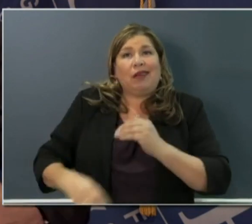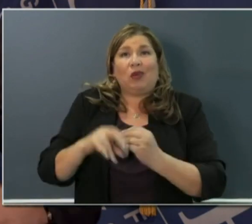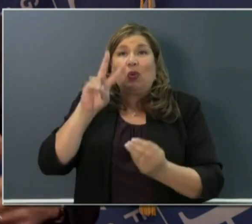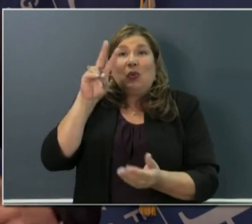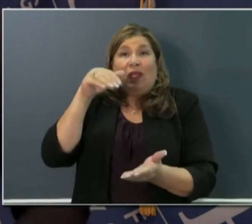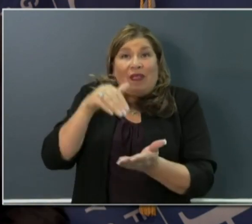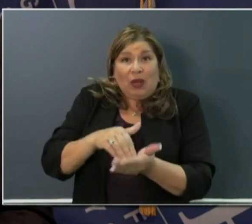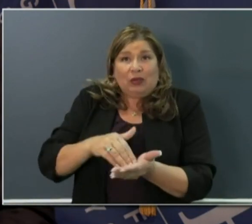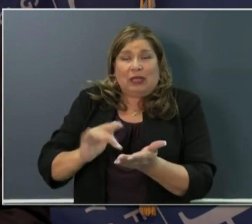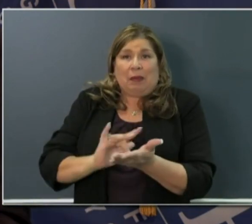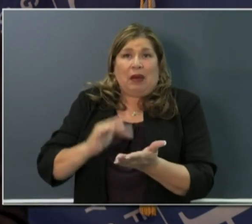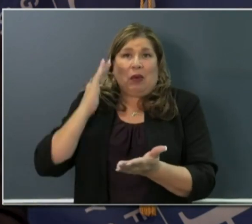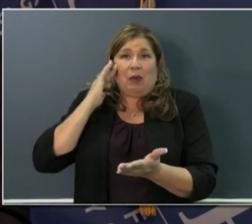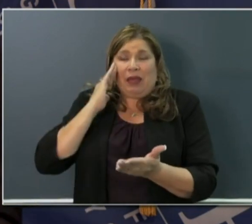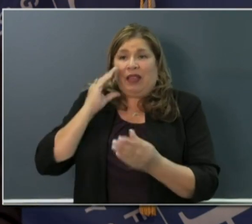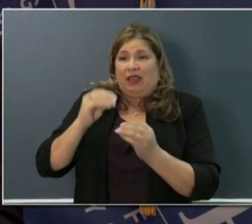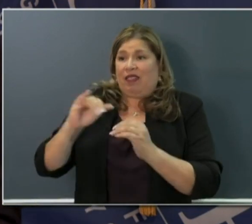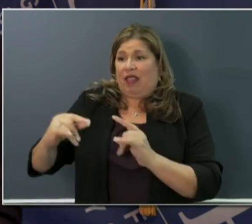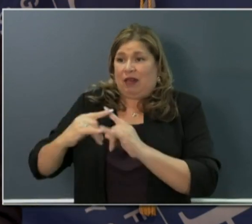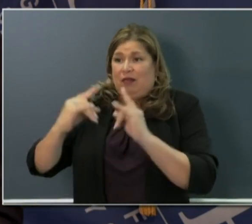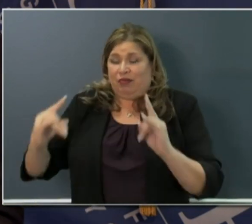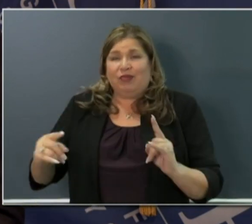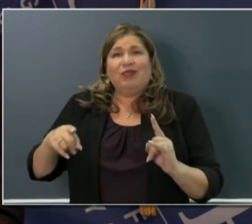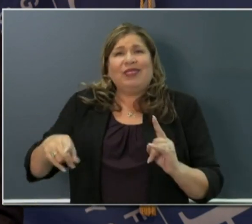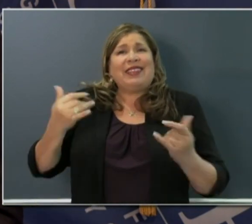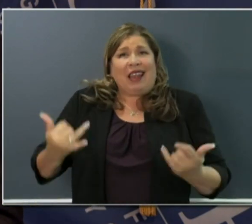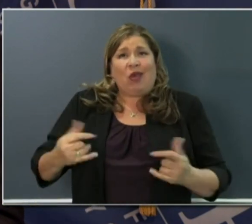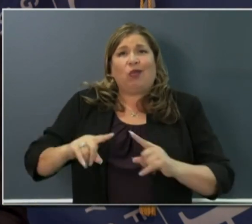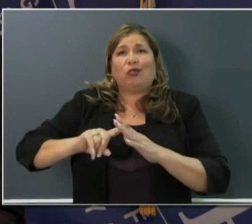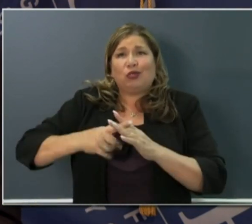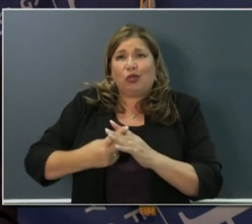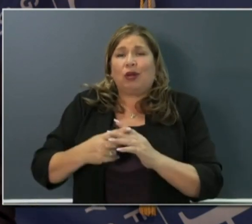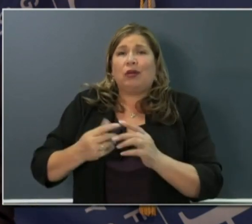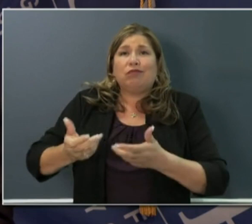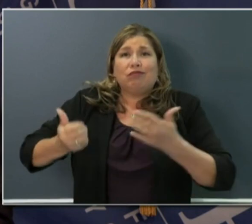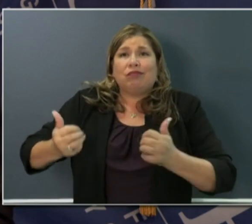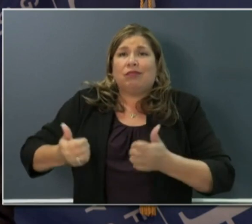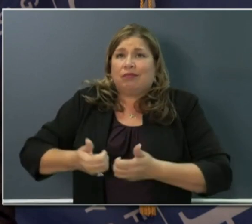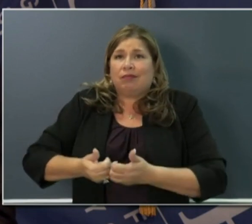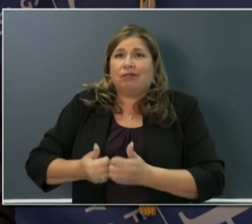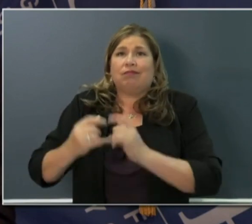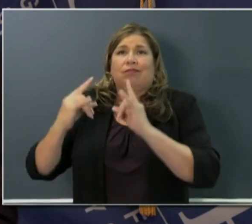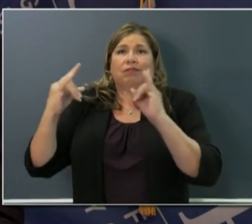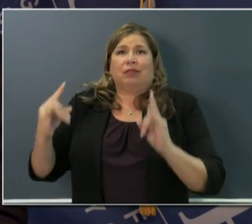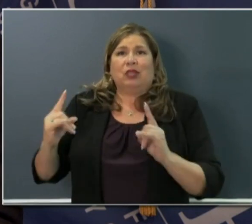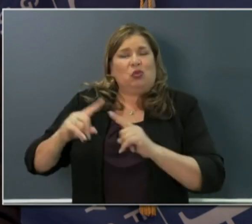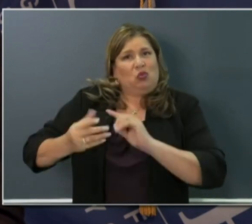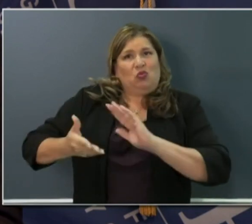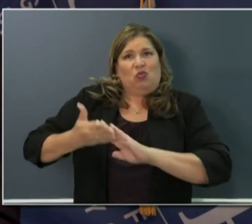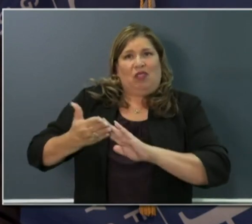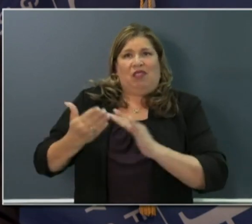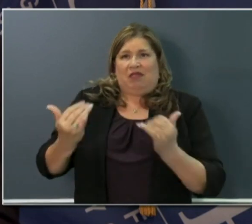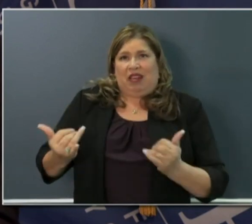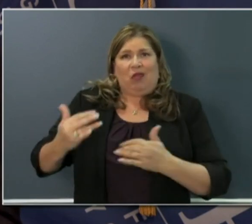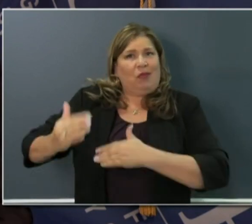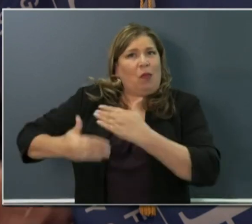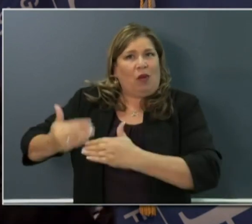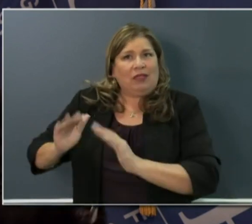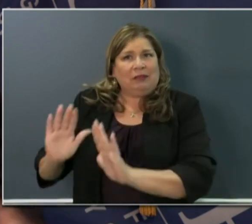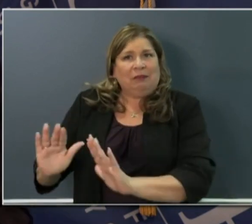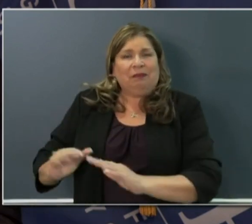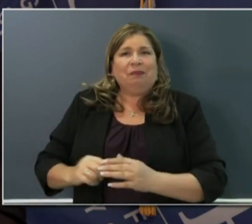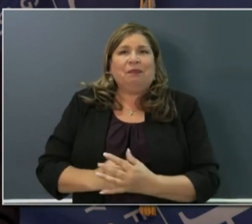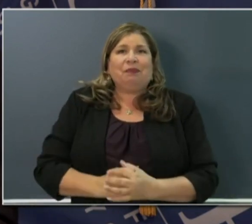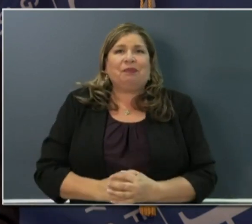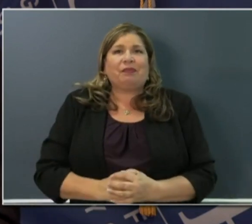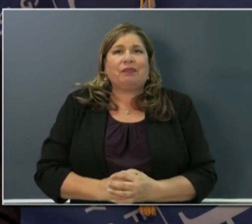Those sites are already unpacking, are in the process of being made operational. I mentioned yesterday, I was very proud, and they're right